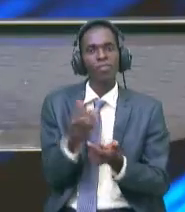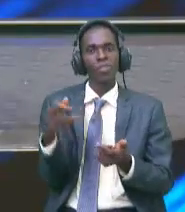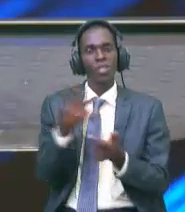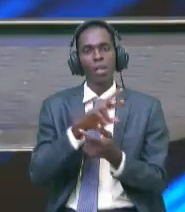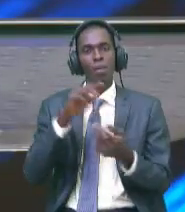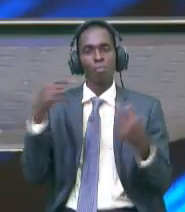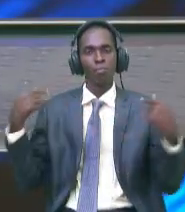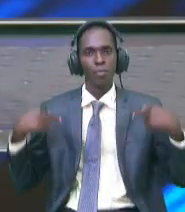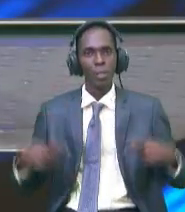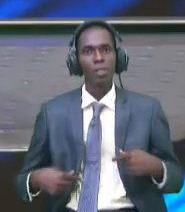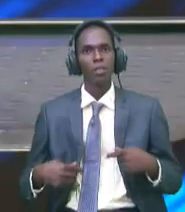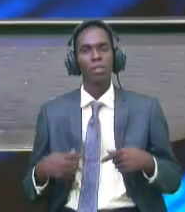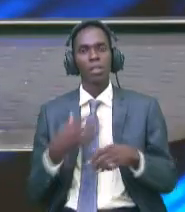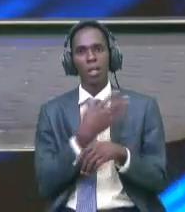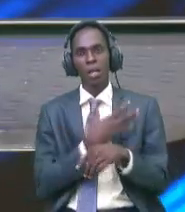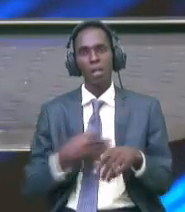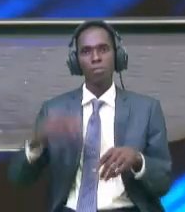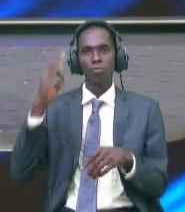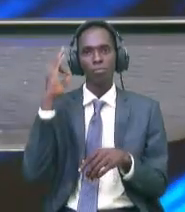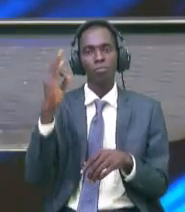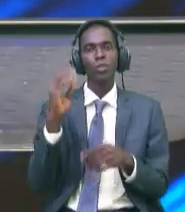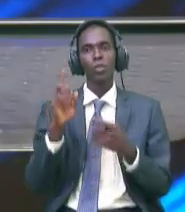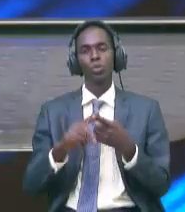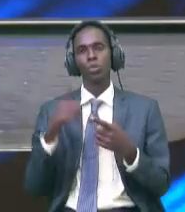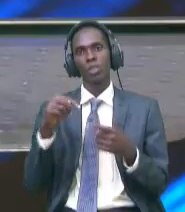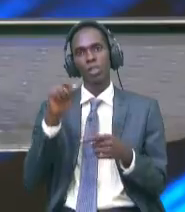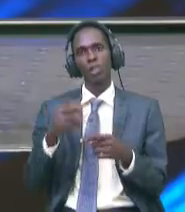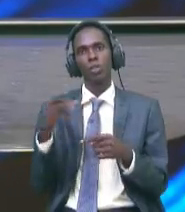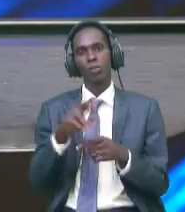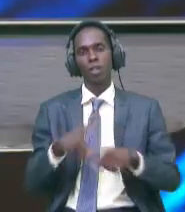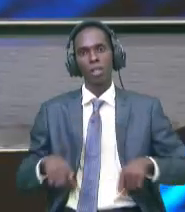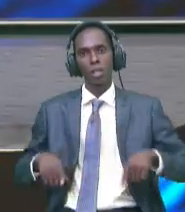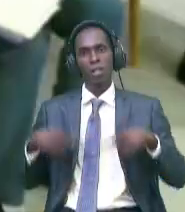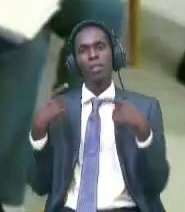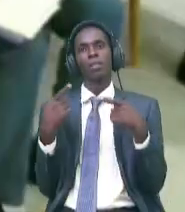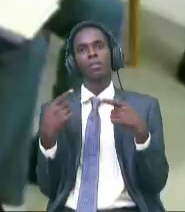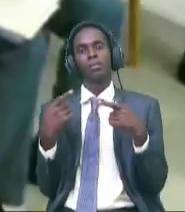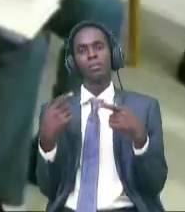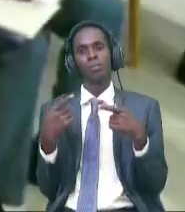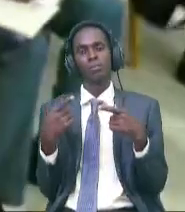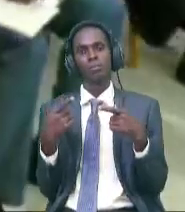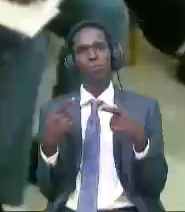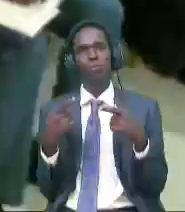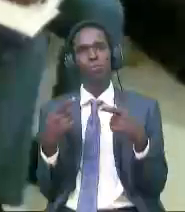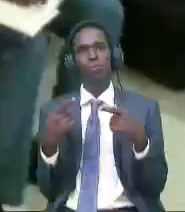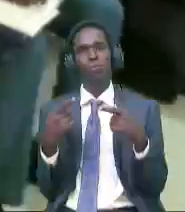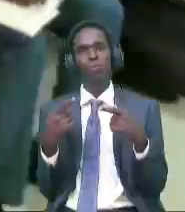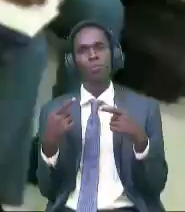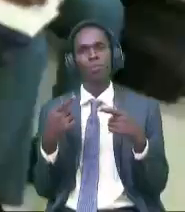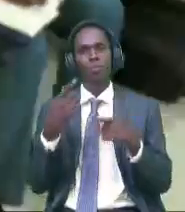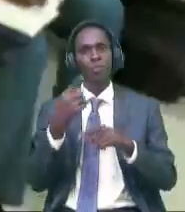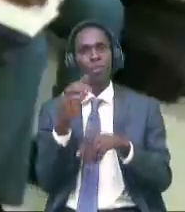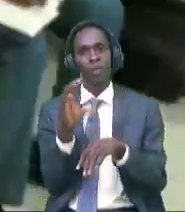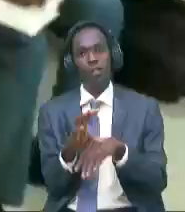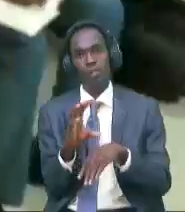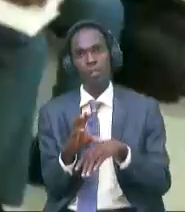pain, minister to the needs of their lives. And when we talk of saints, we're talking of the church. The